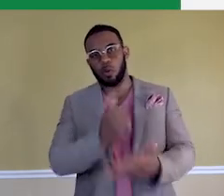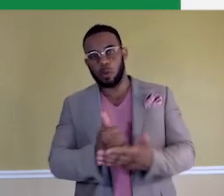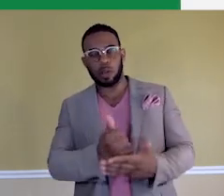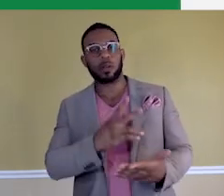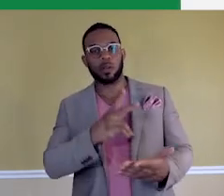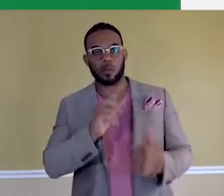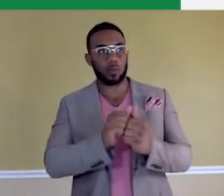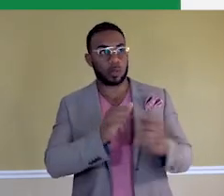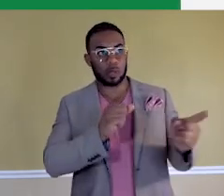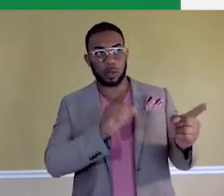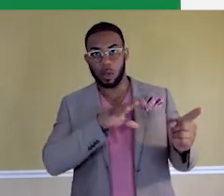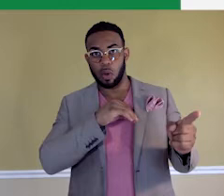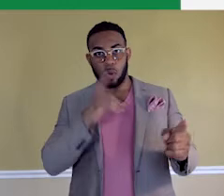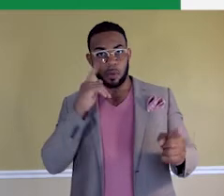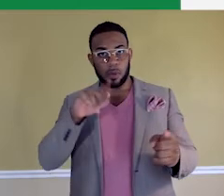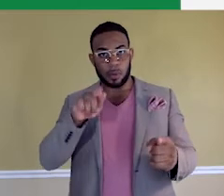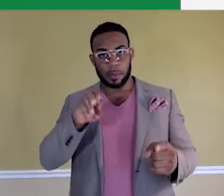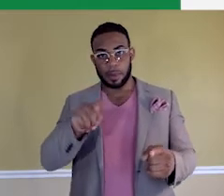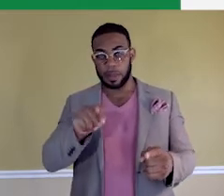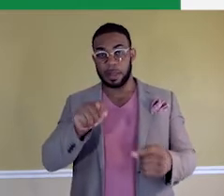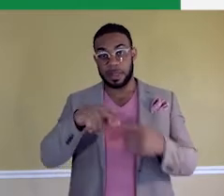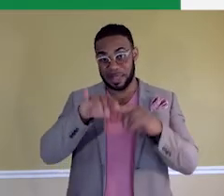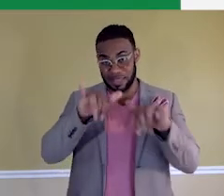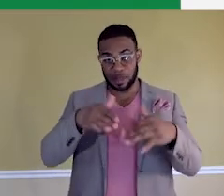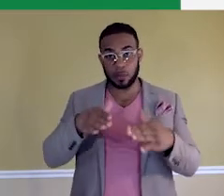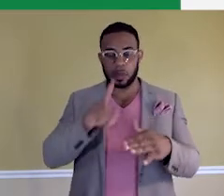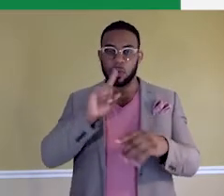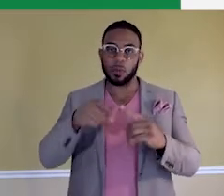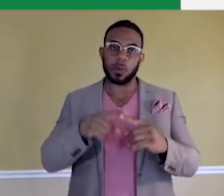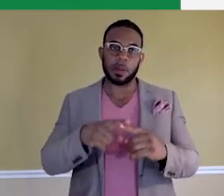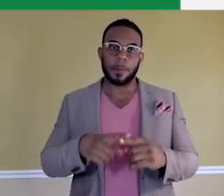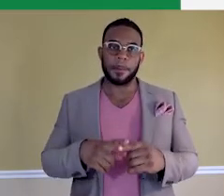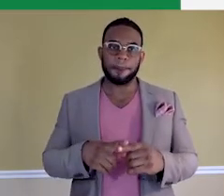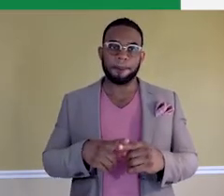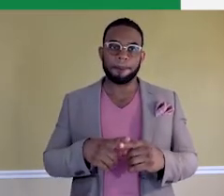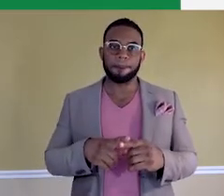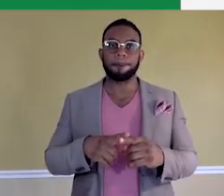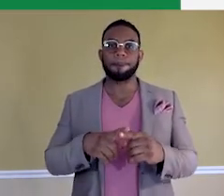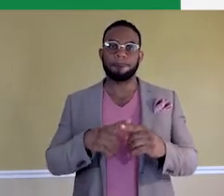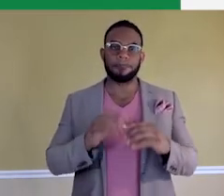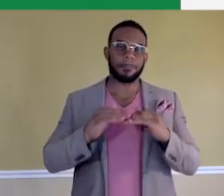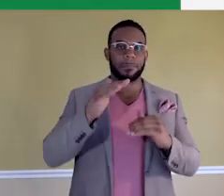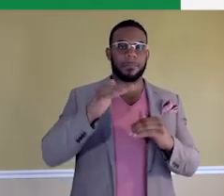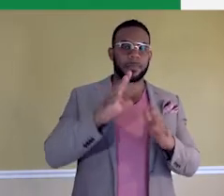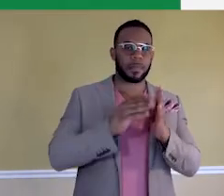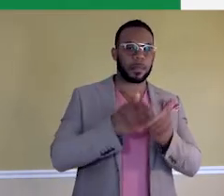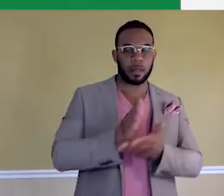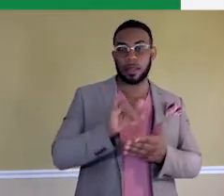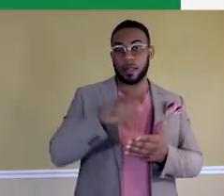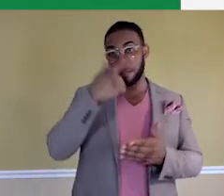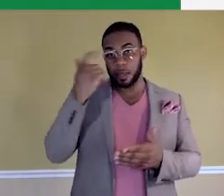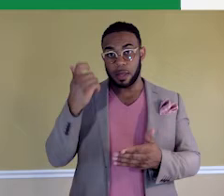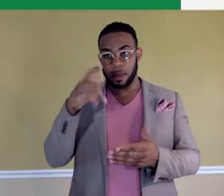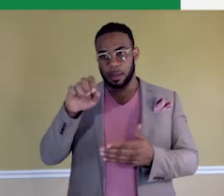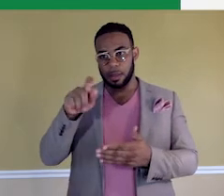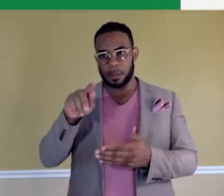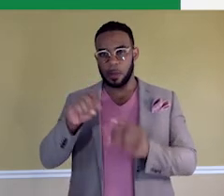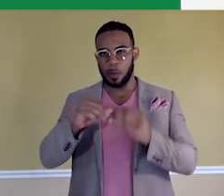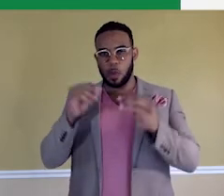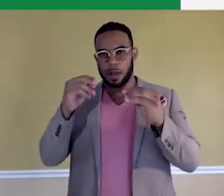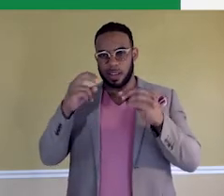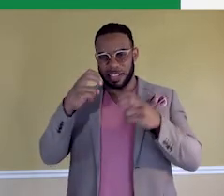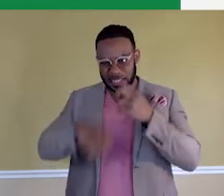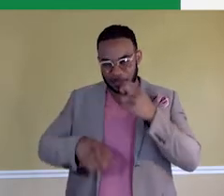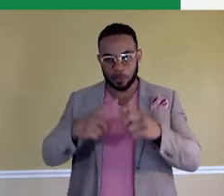the patent. A patent in this sense is more encompassing than a copyright, but this is because patents are more difficult